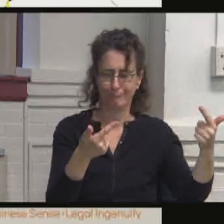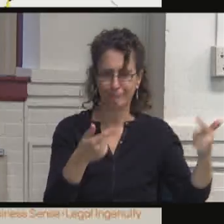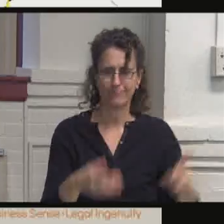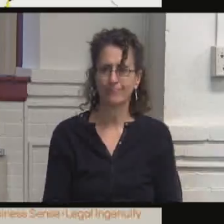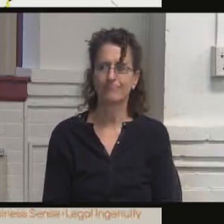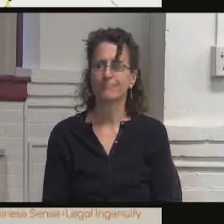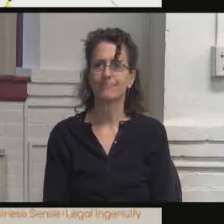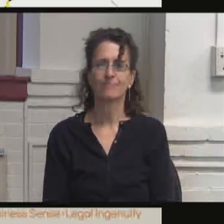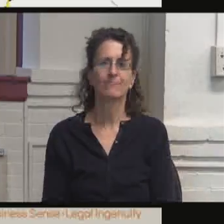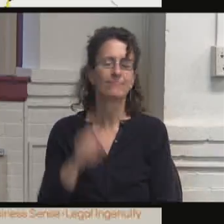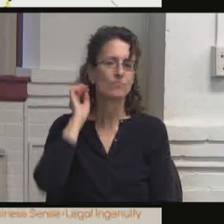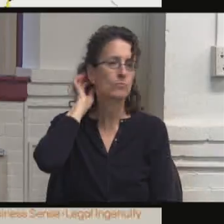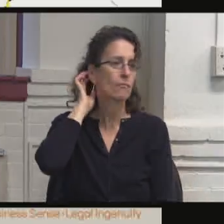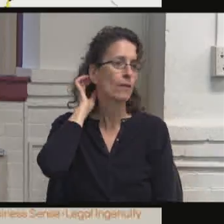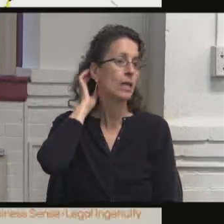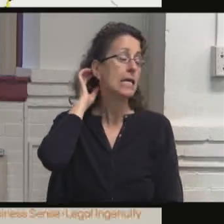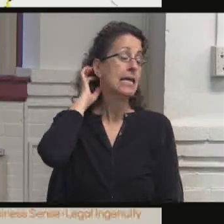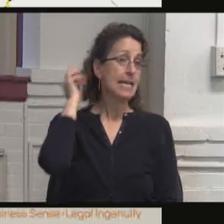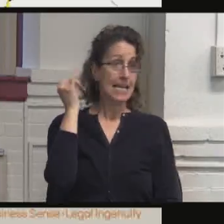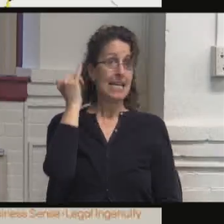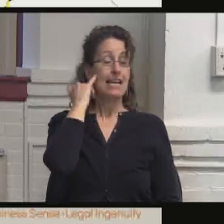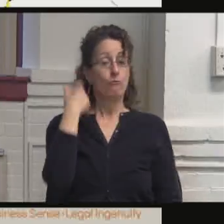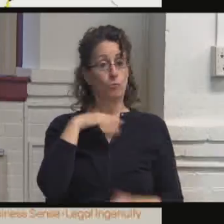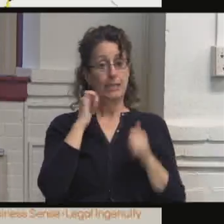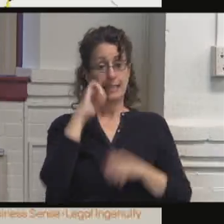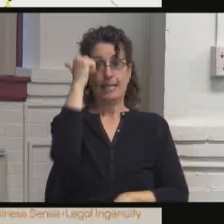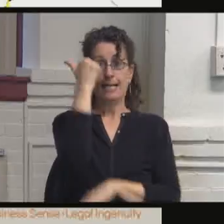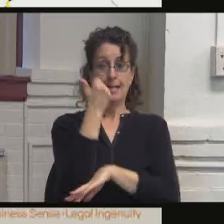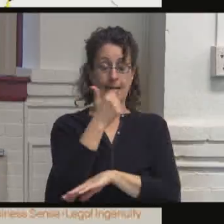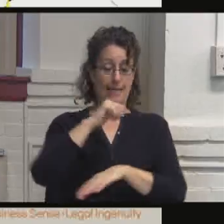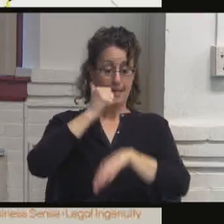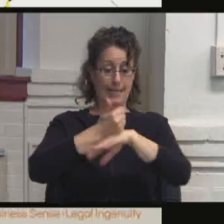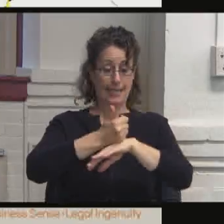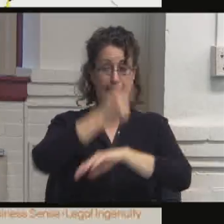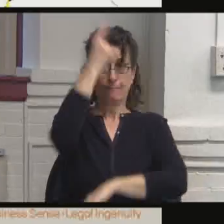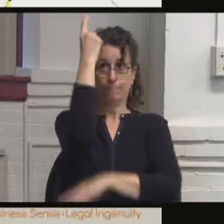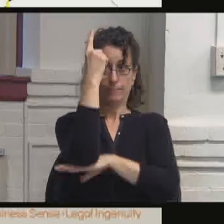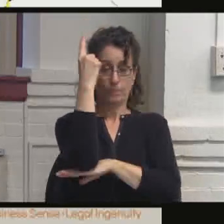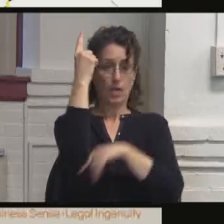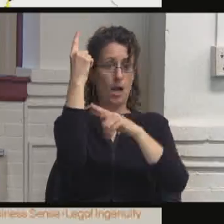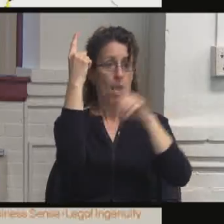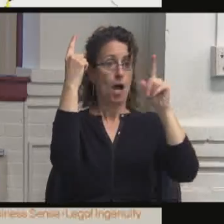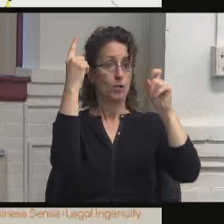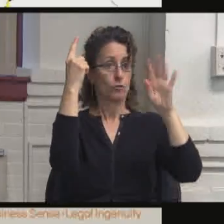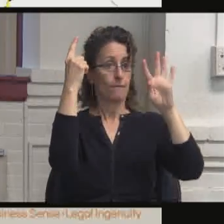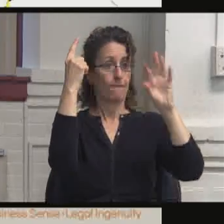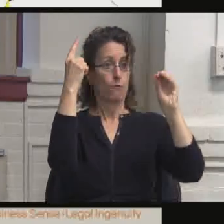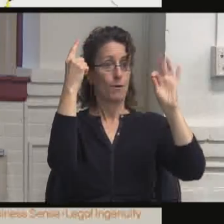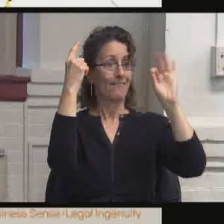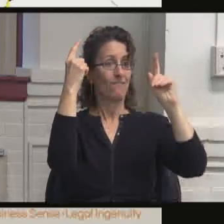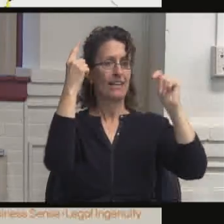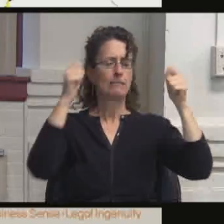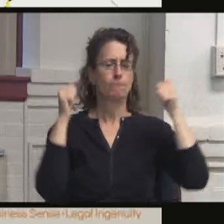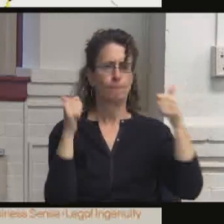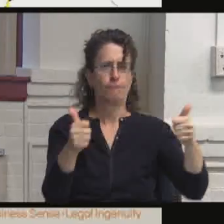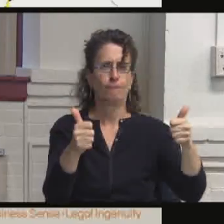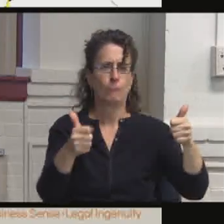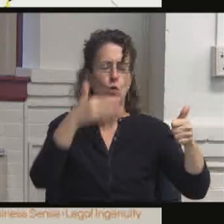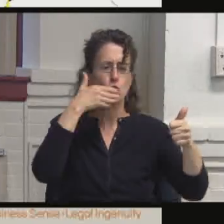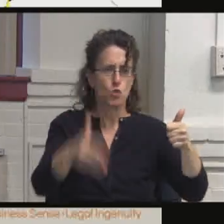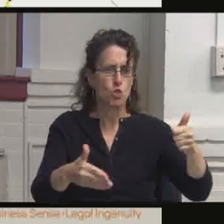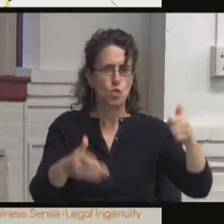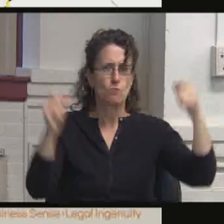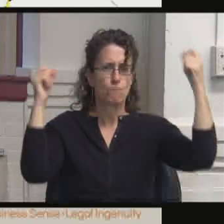are approved at the height of 140 feet, we will solidly cover that area and not have any further problems along